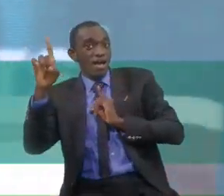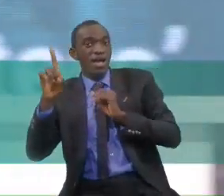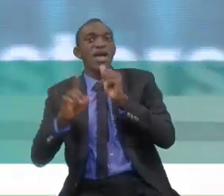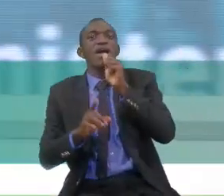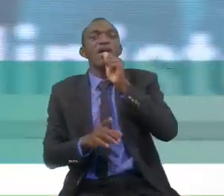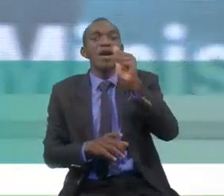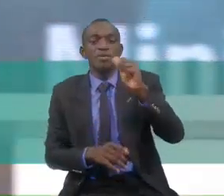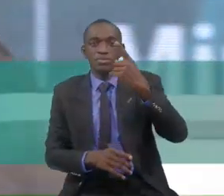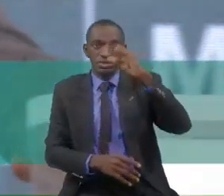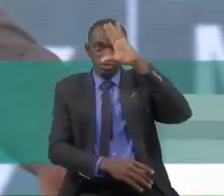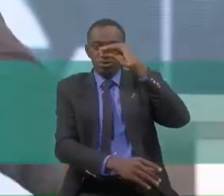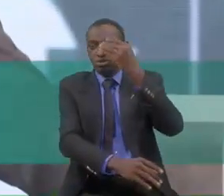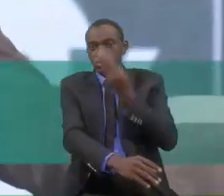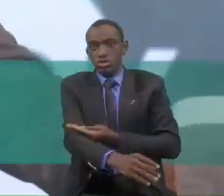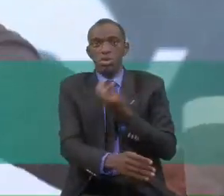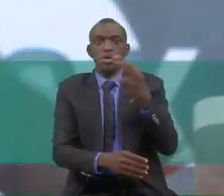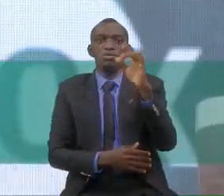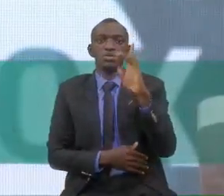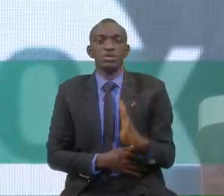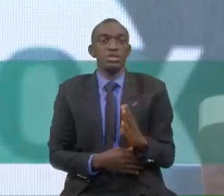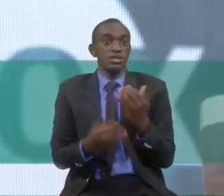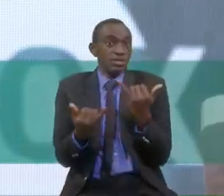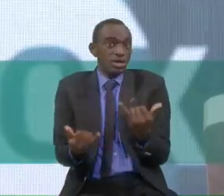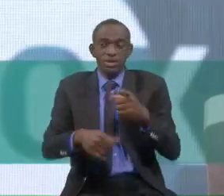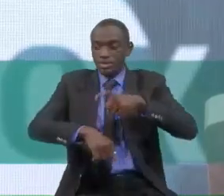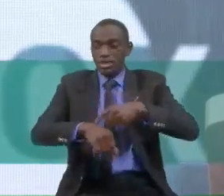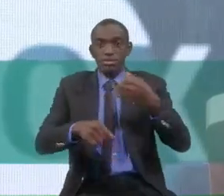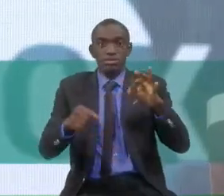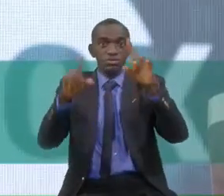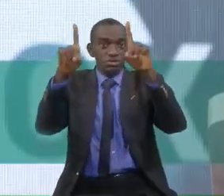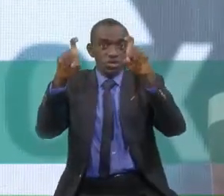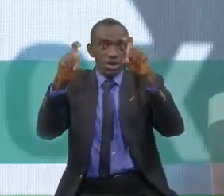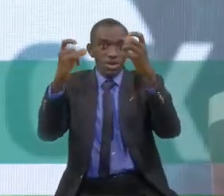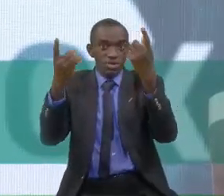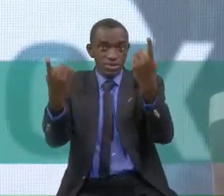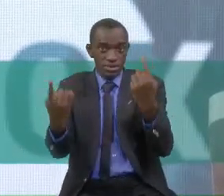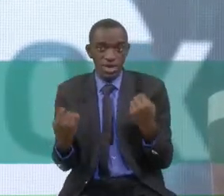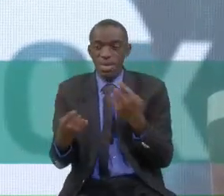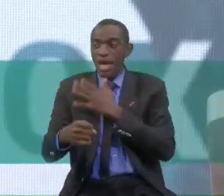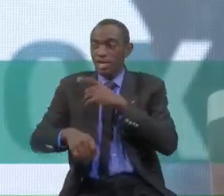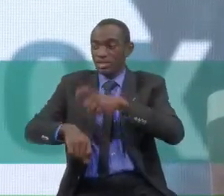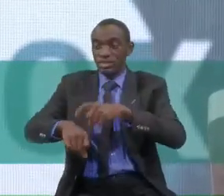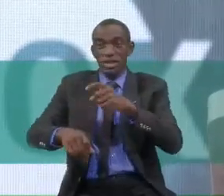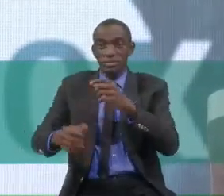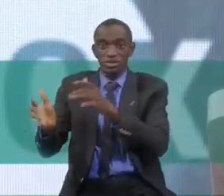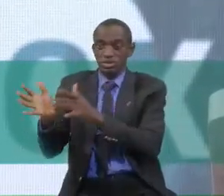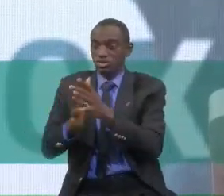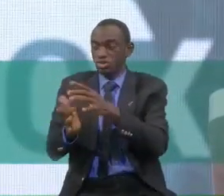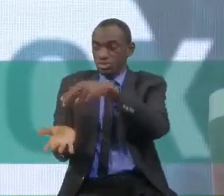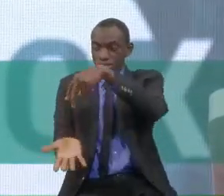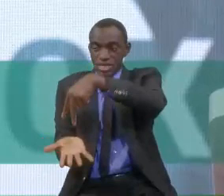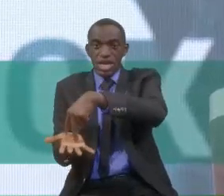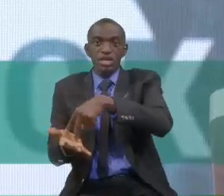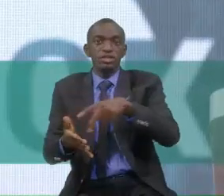the trial came. At the point of the trial, the high priest said, I adjure